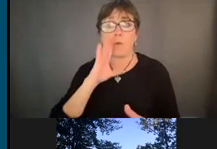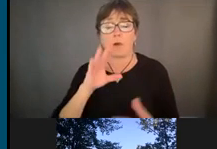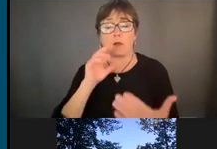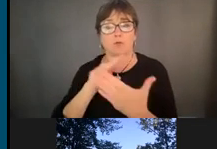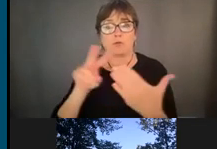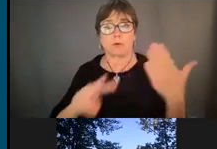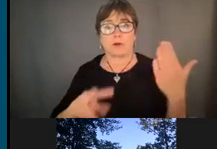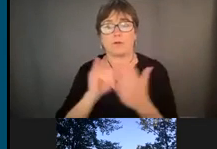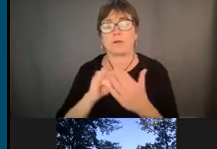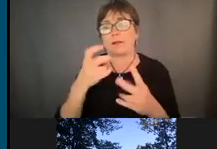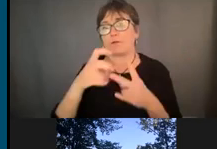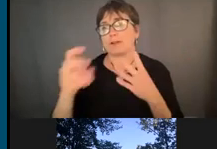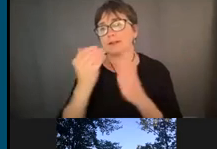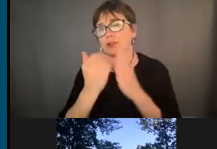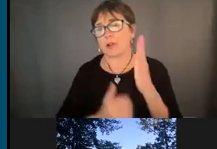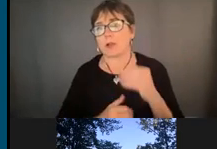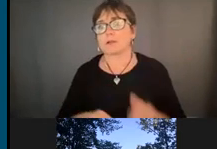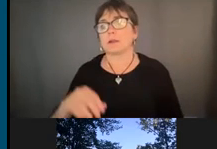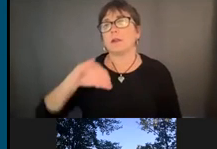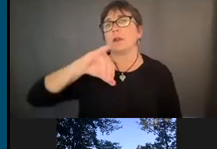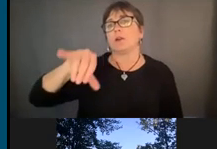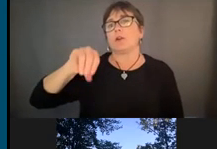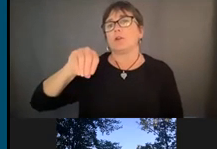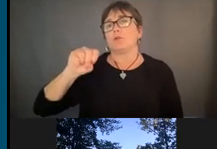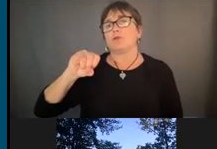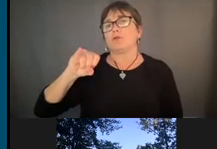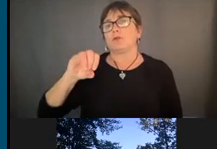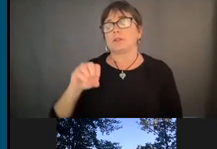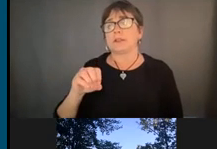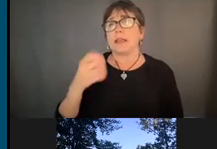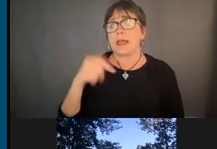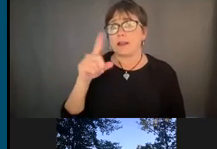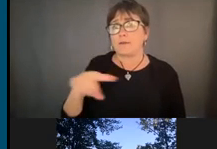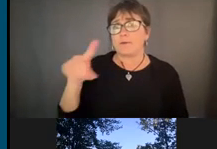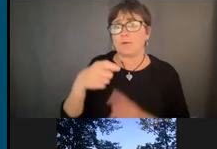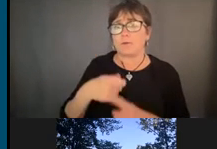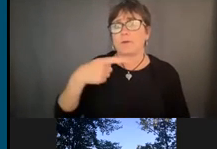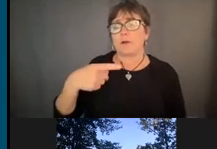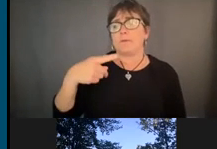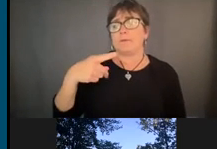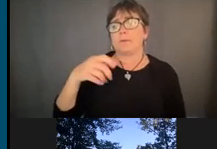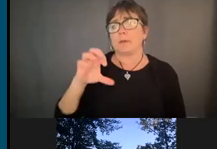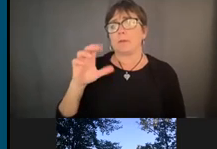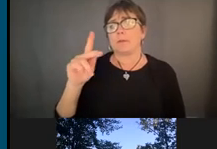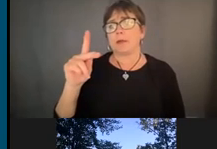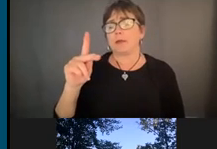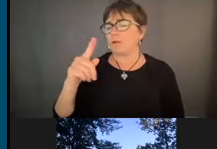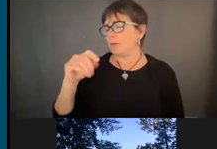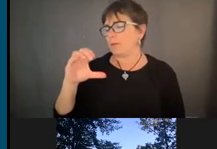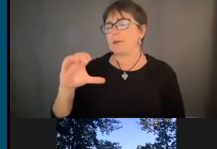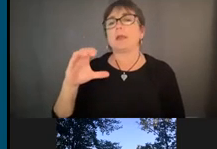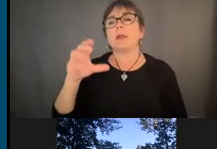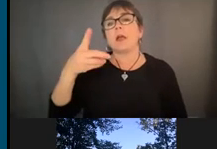from either one of you from Peak Power, where would they find the graphic novel?